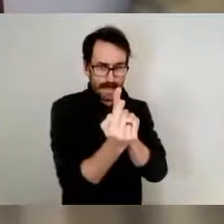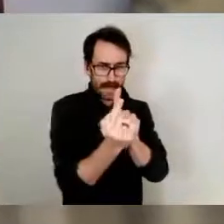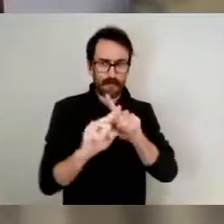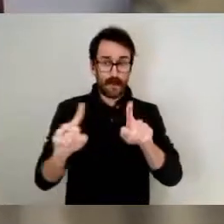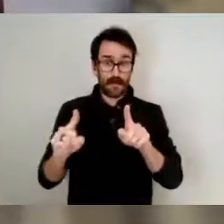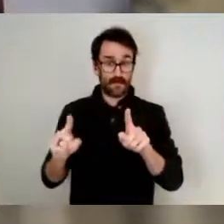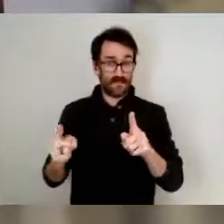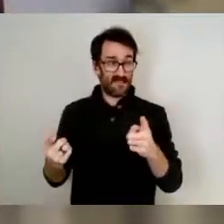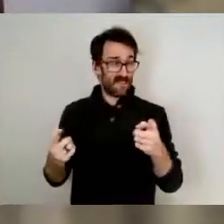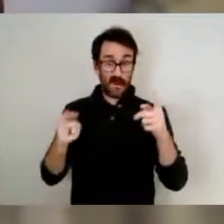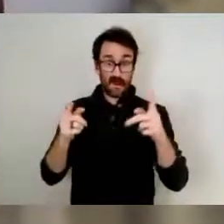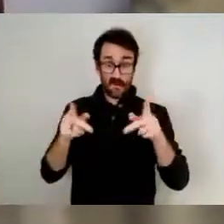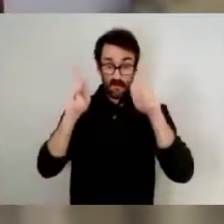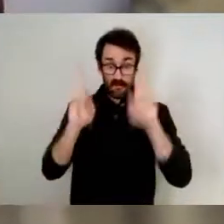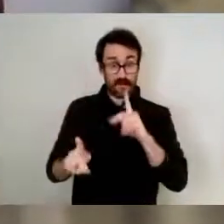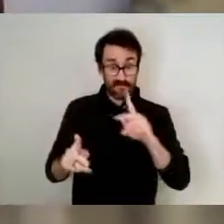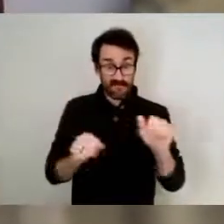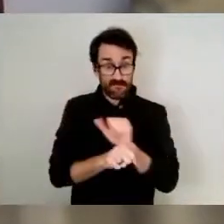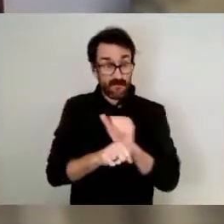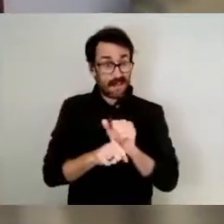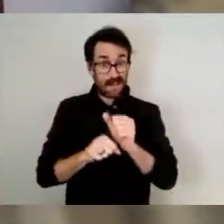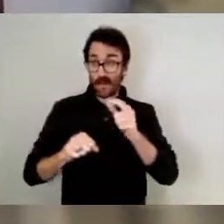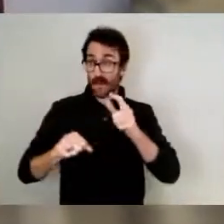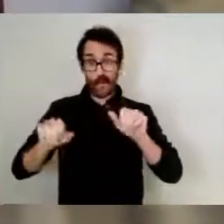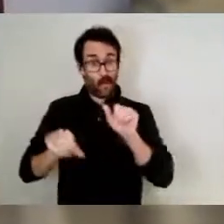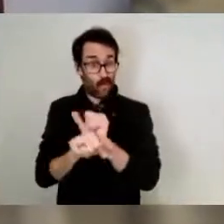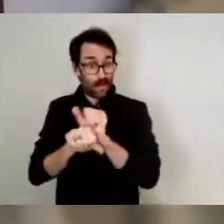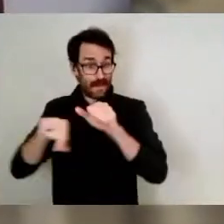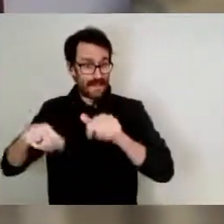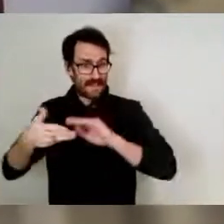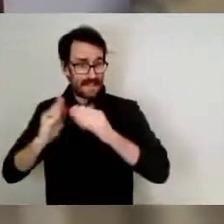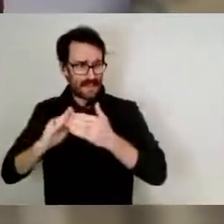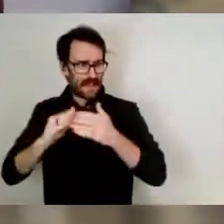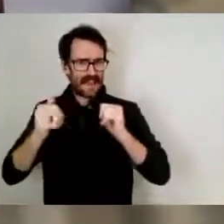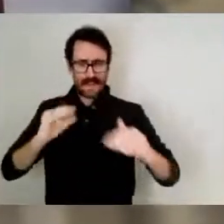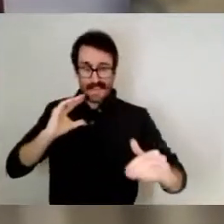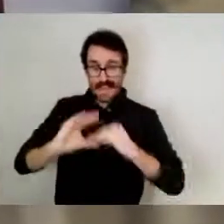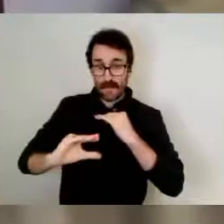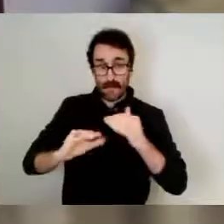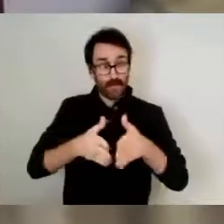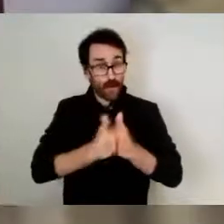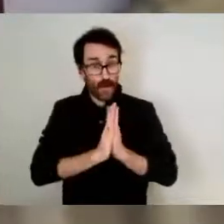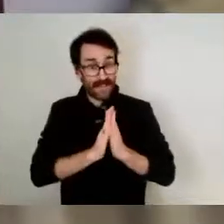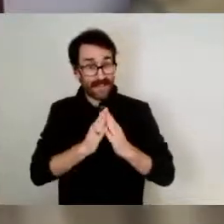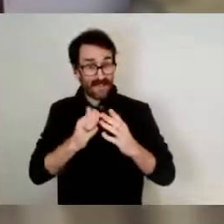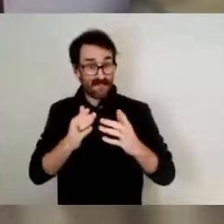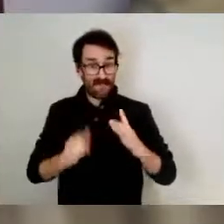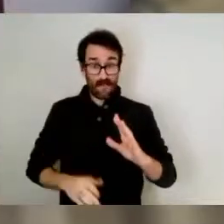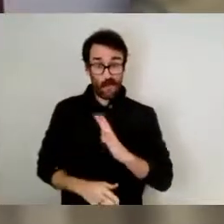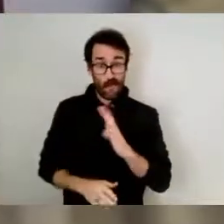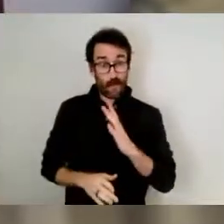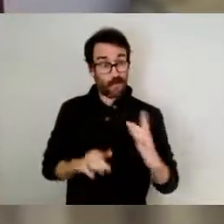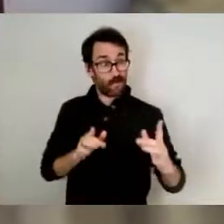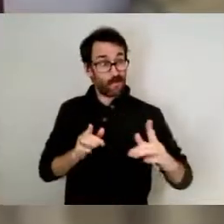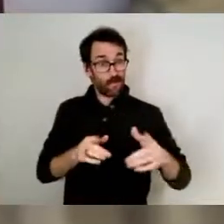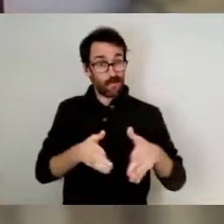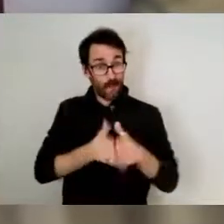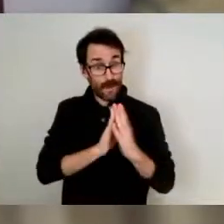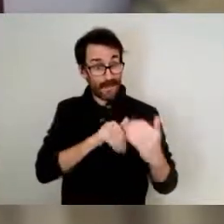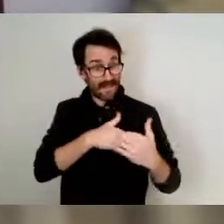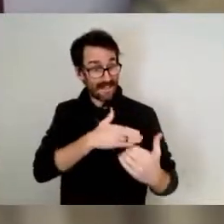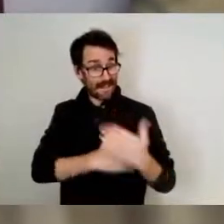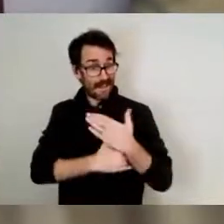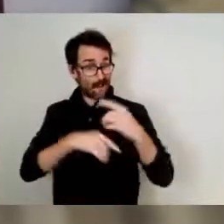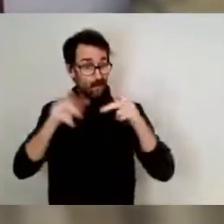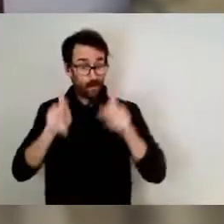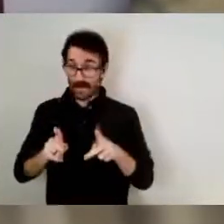all the components within the injunction to look at how it will augment our tools that we have in order to work to stop this